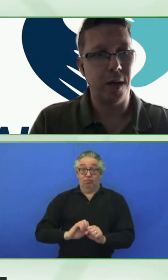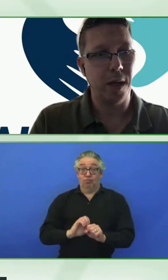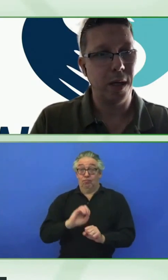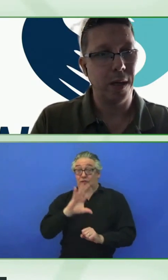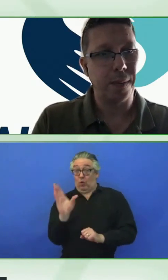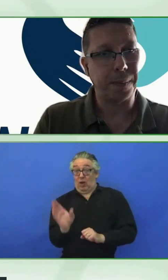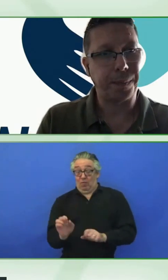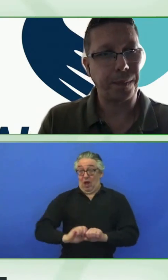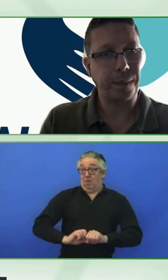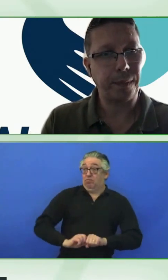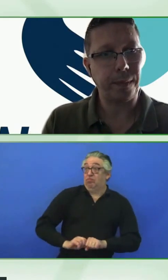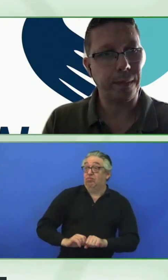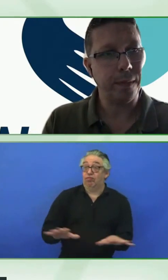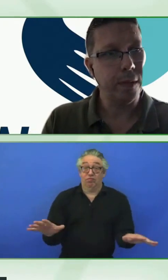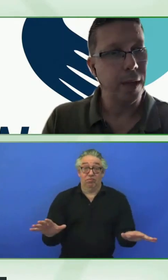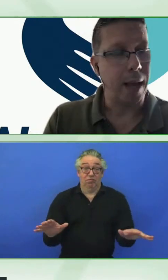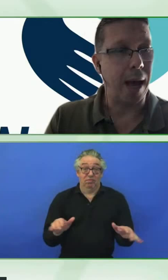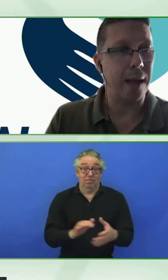on.